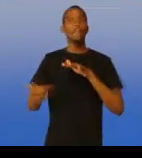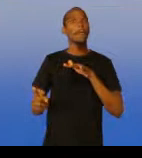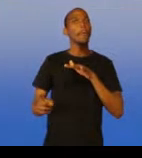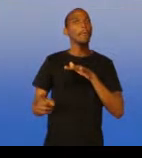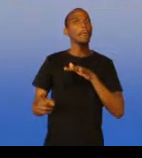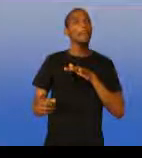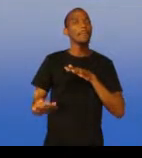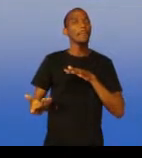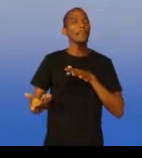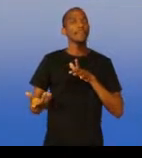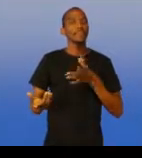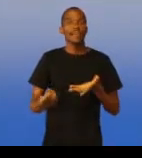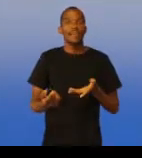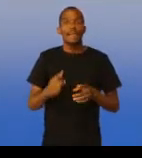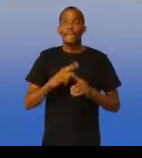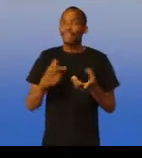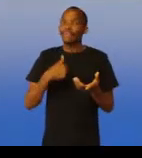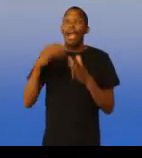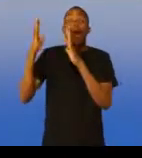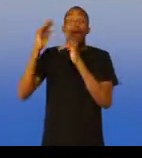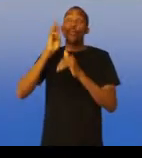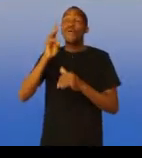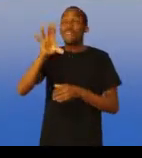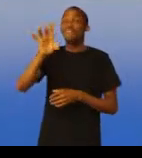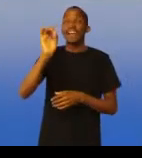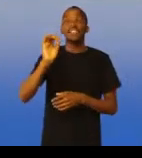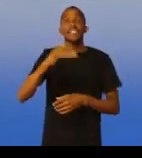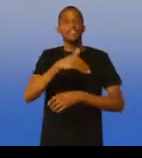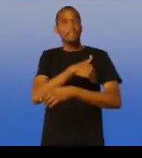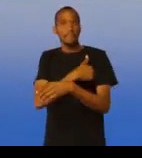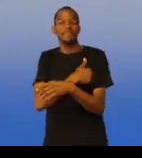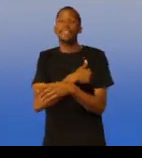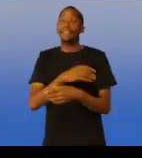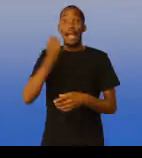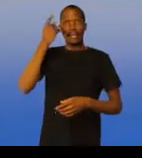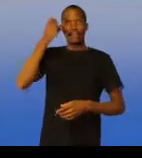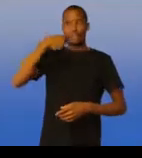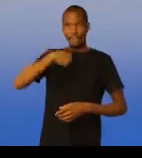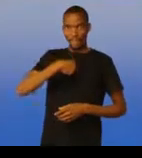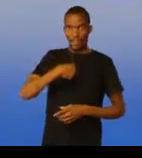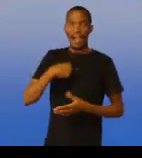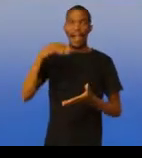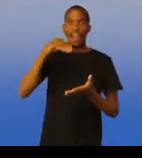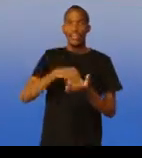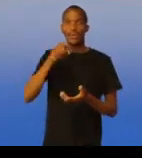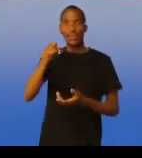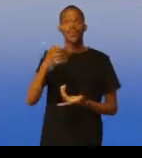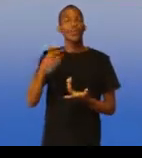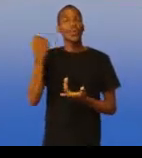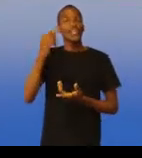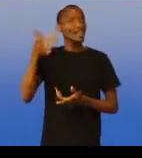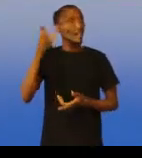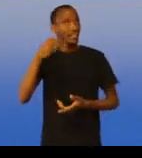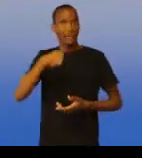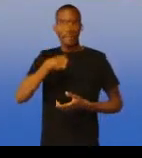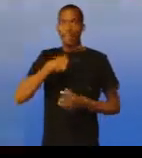away. Yeah. But I'm hoping to find somebody who understands me and who knows me, who listens to my opinions